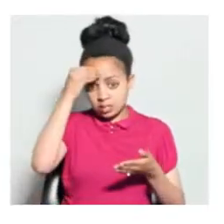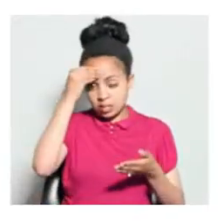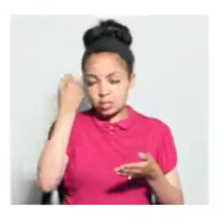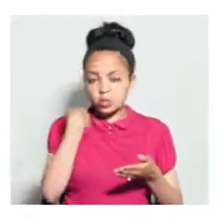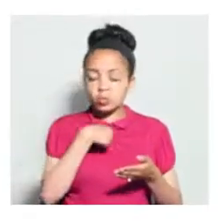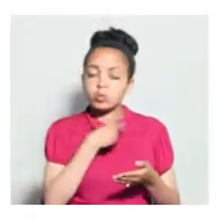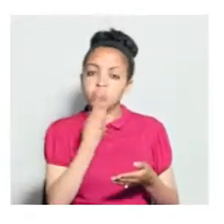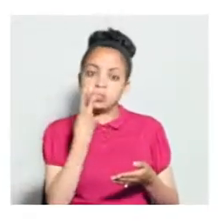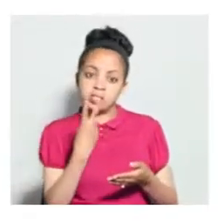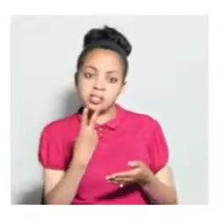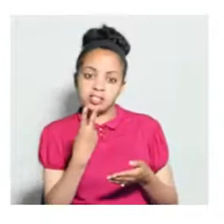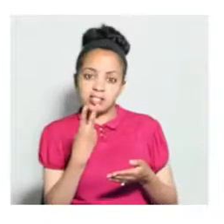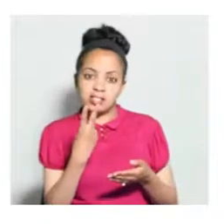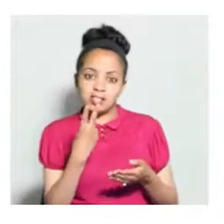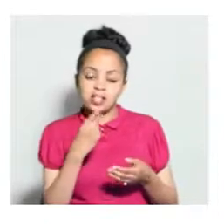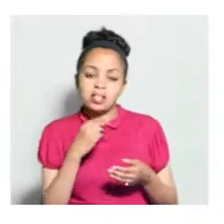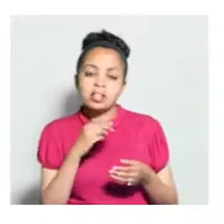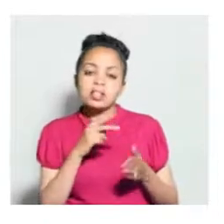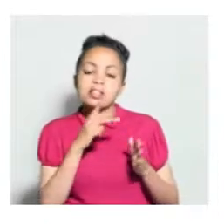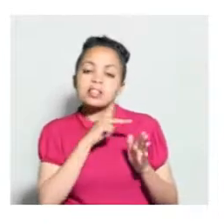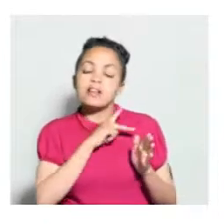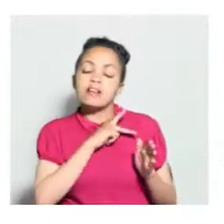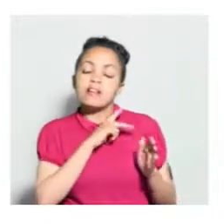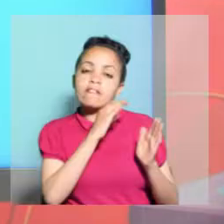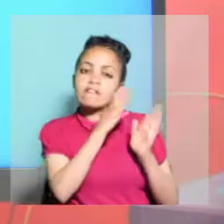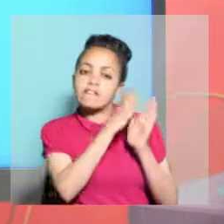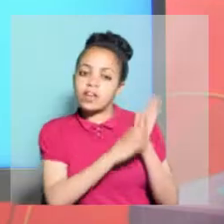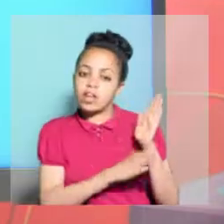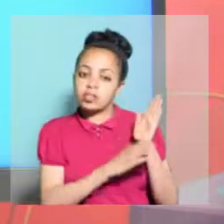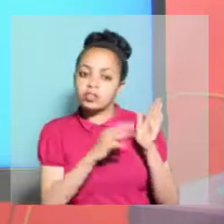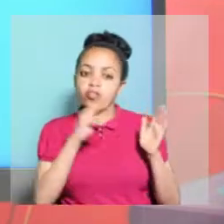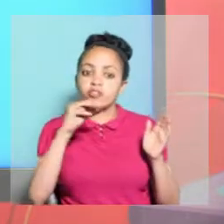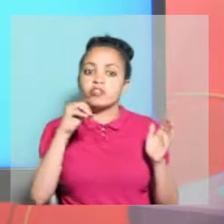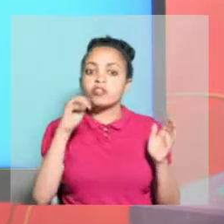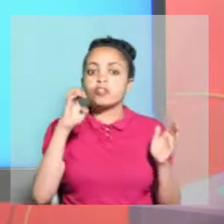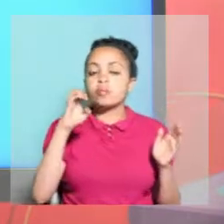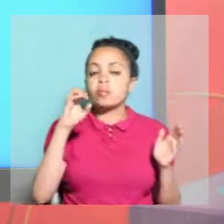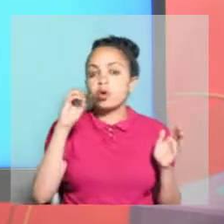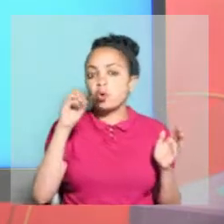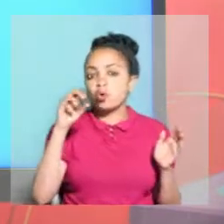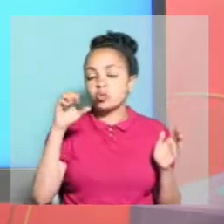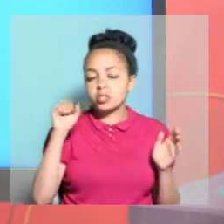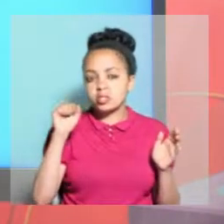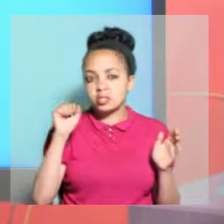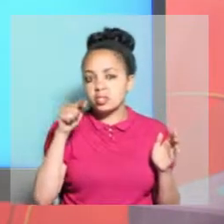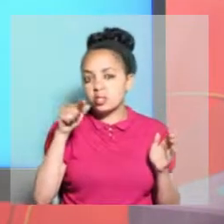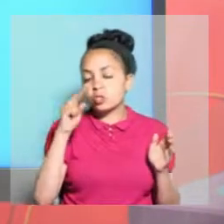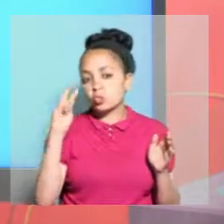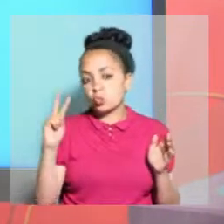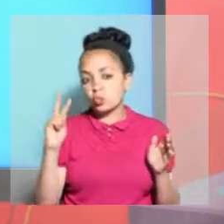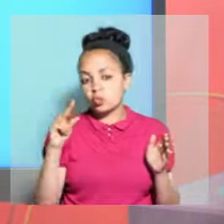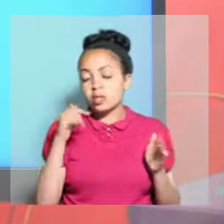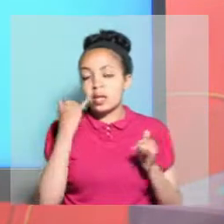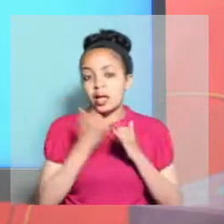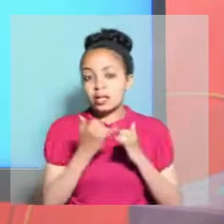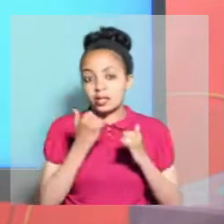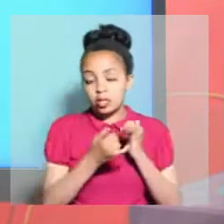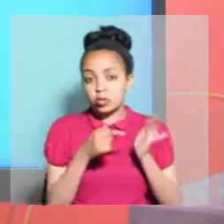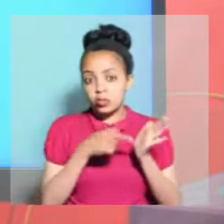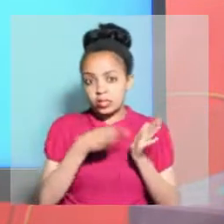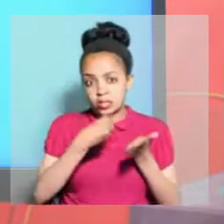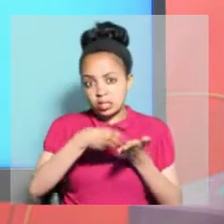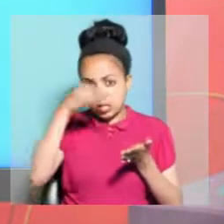we will see the consecutive phase of meiosis, which is meiosis II. Student, at the end of this